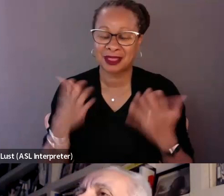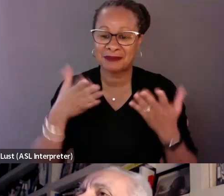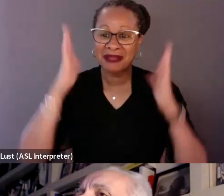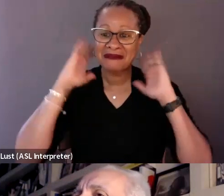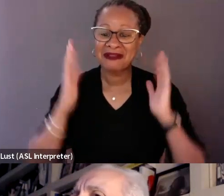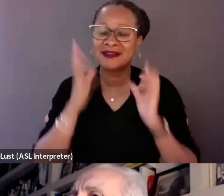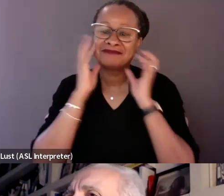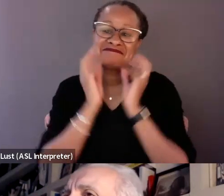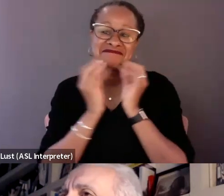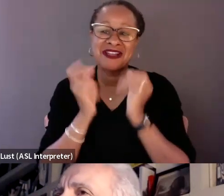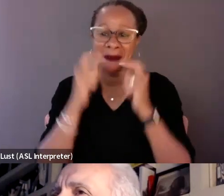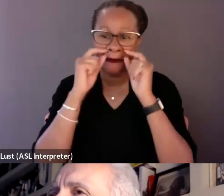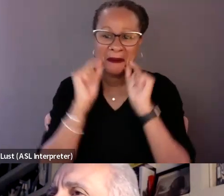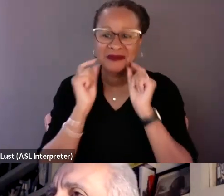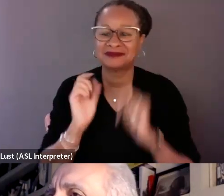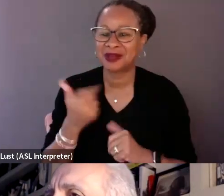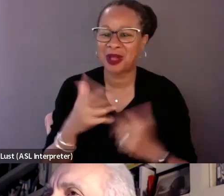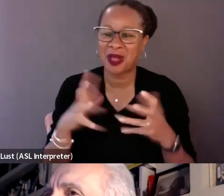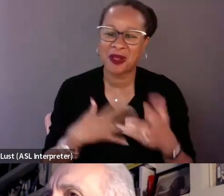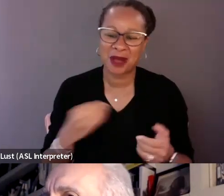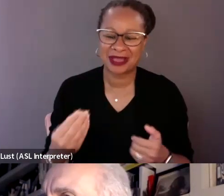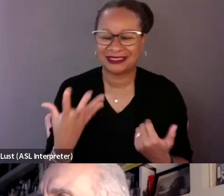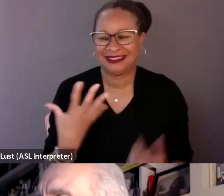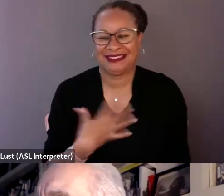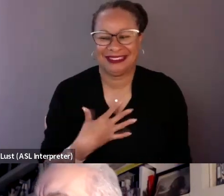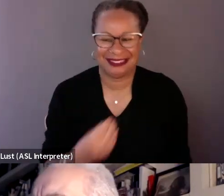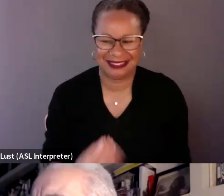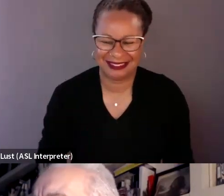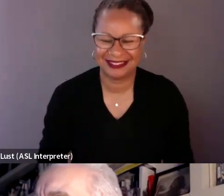my beard and hair are white